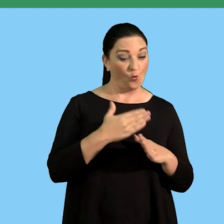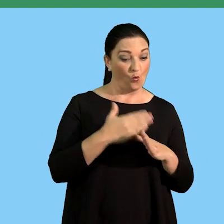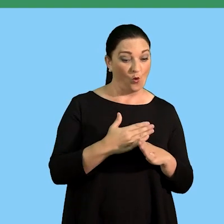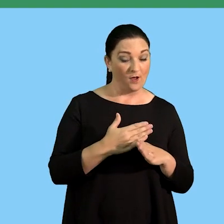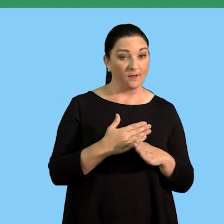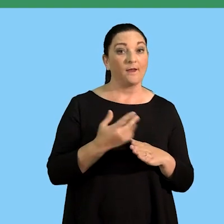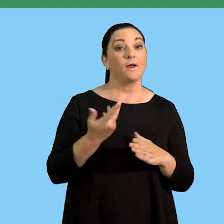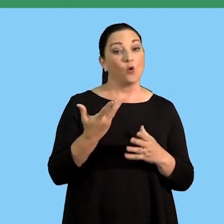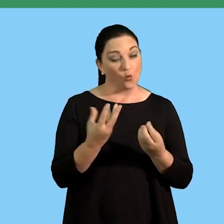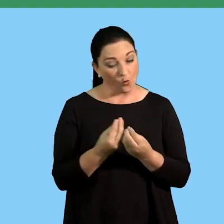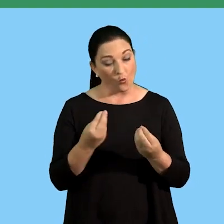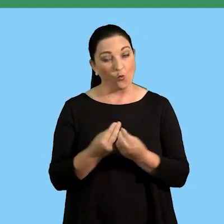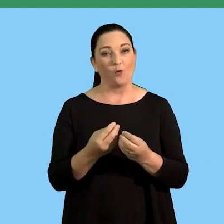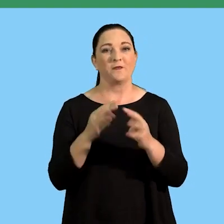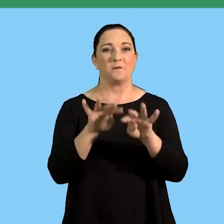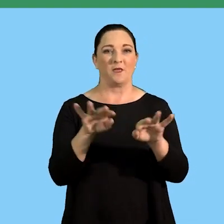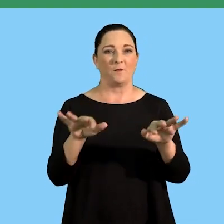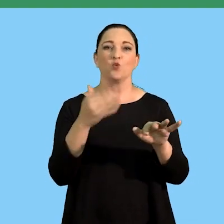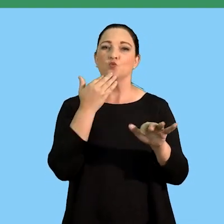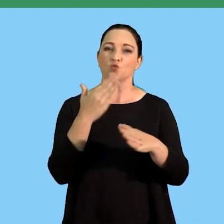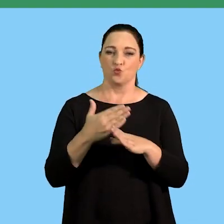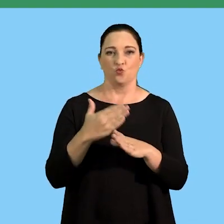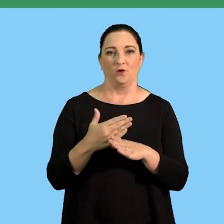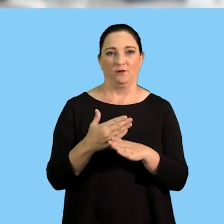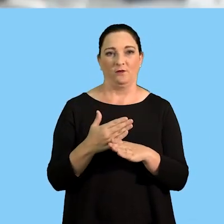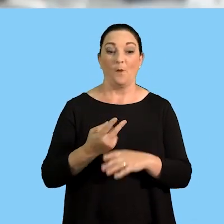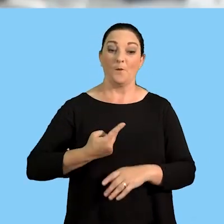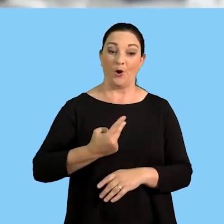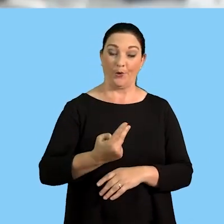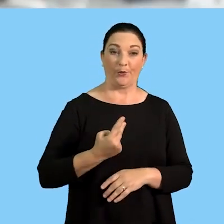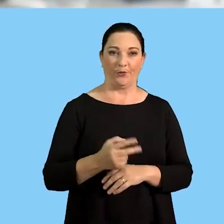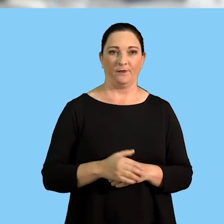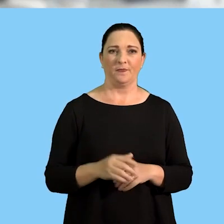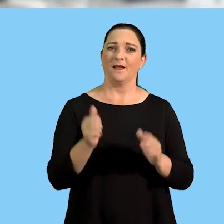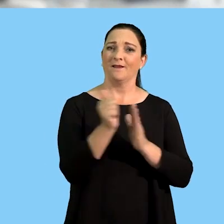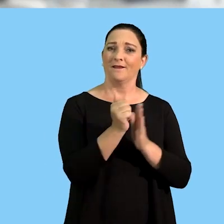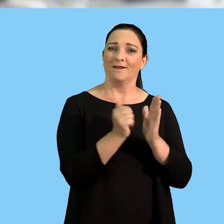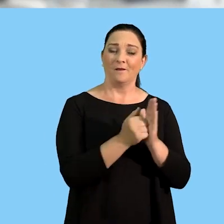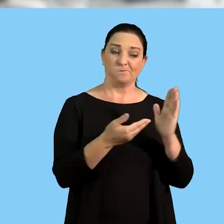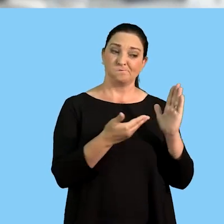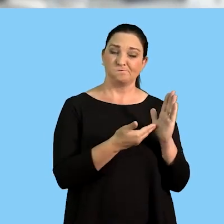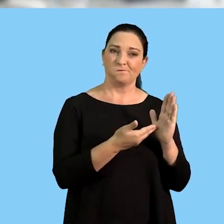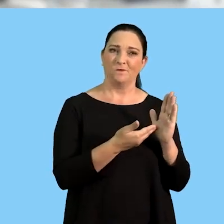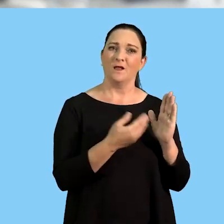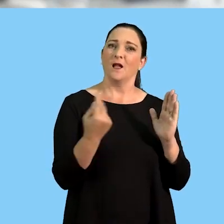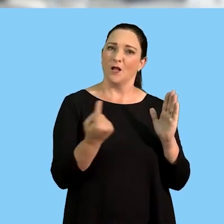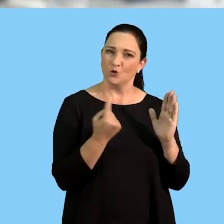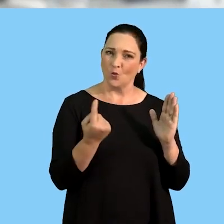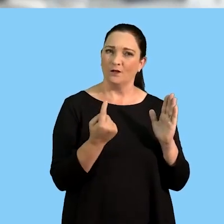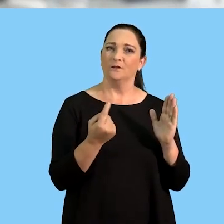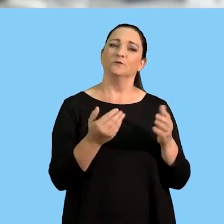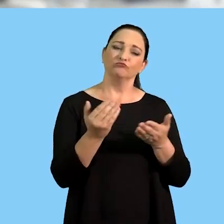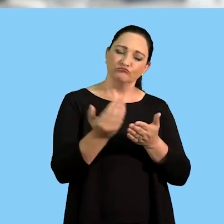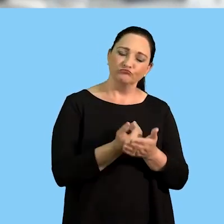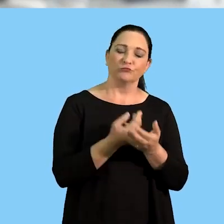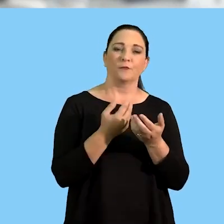the employees. Now, if you are following grade 11s, you will also note to say that the Act is also